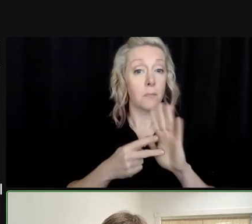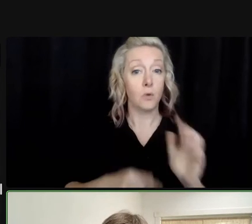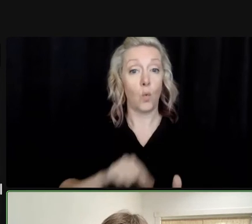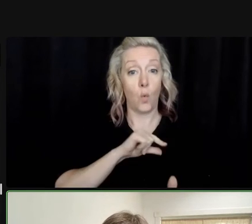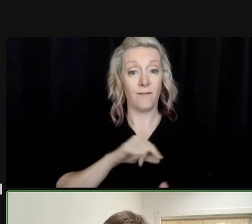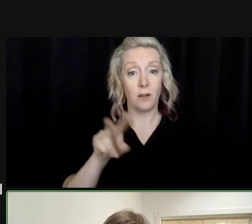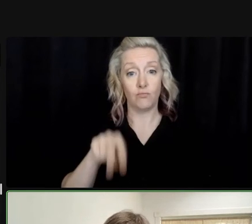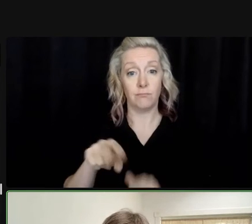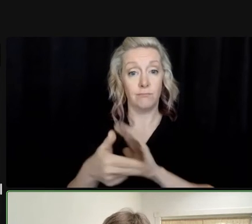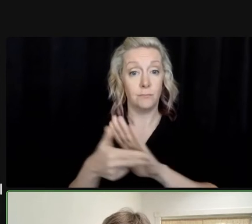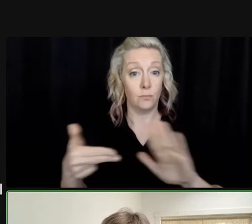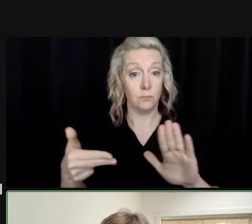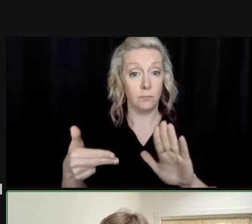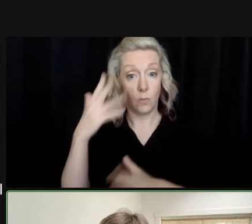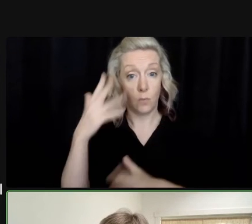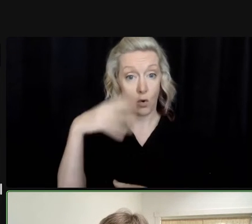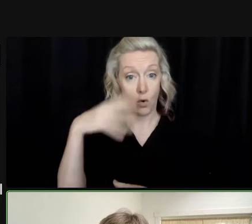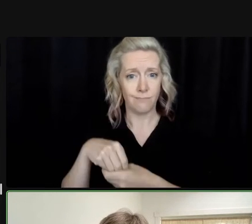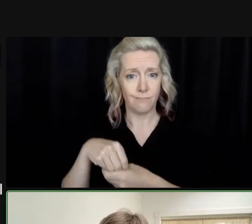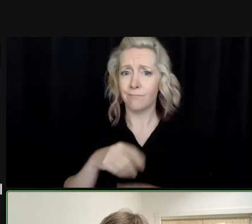medical diagnosis of autism